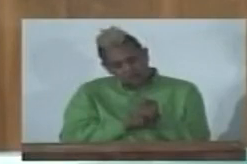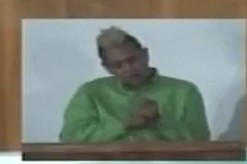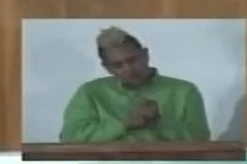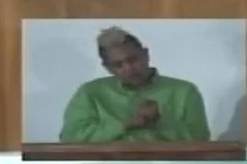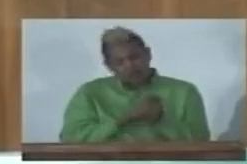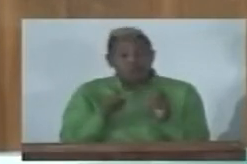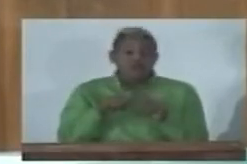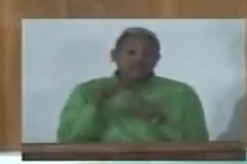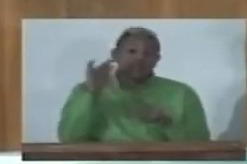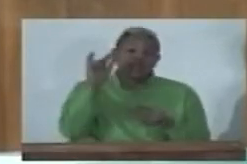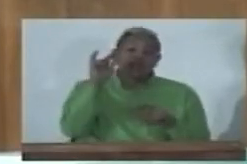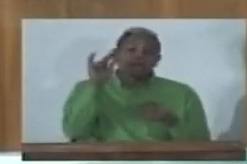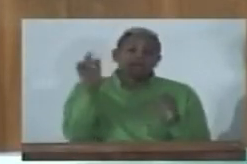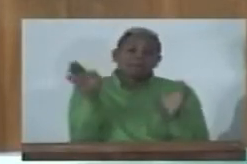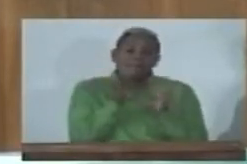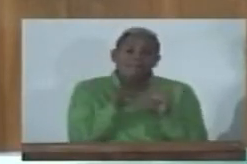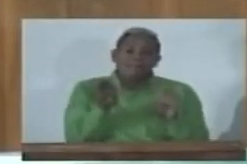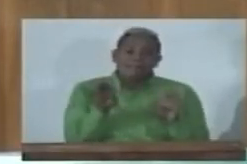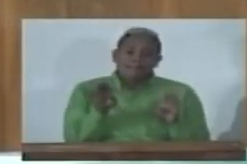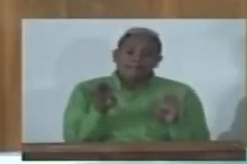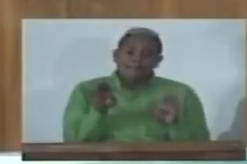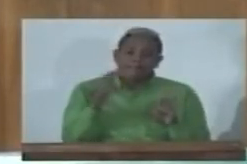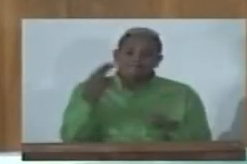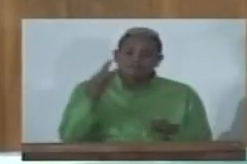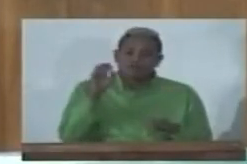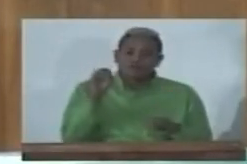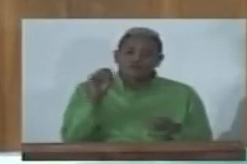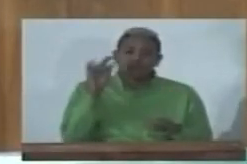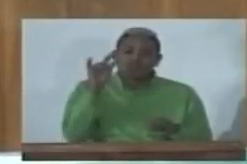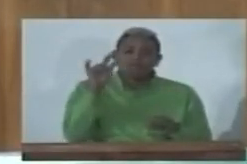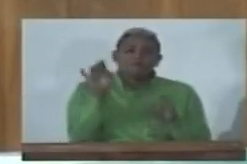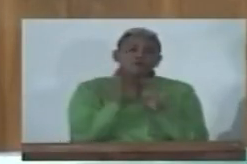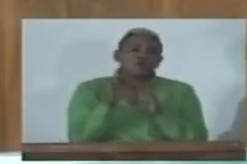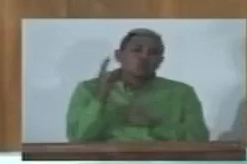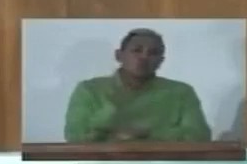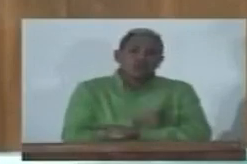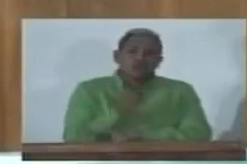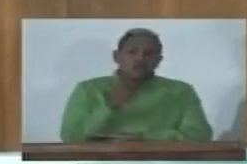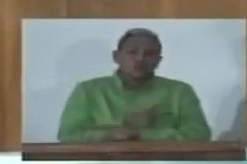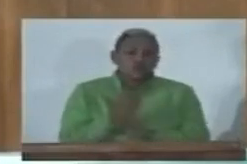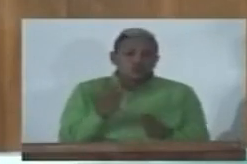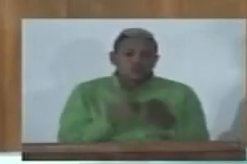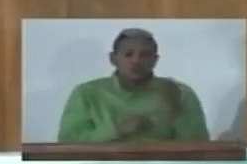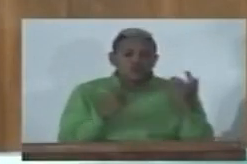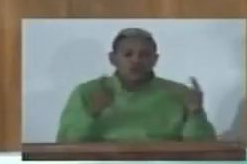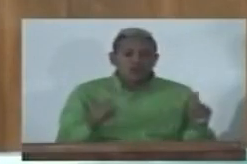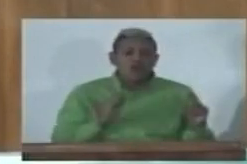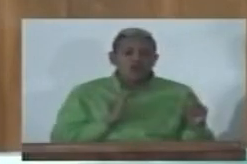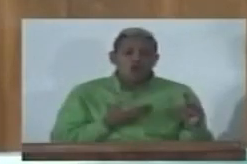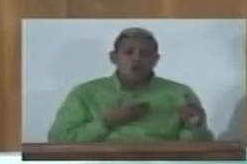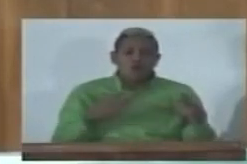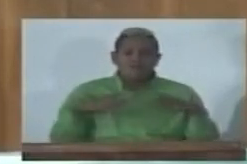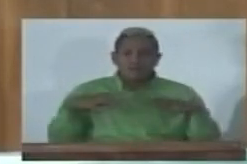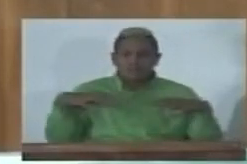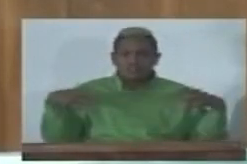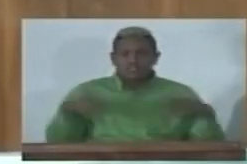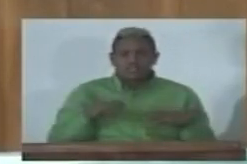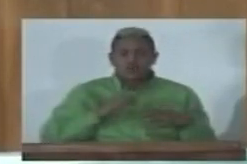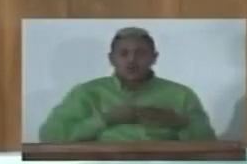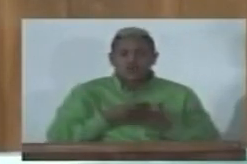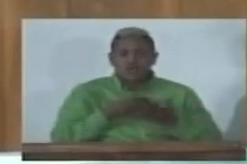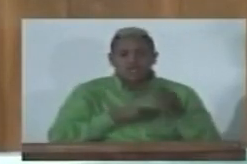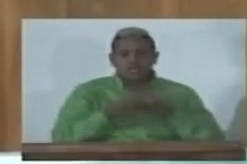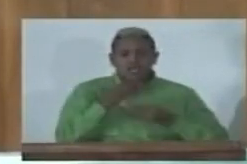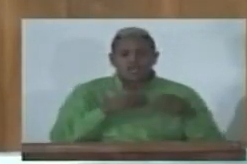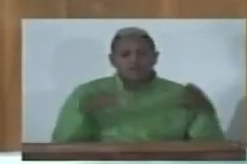the airport was closed off, I think it was Hugo, for a couple of days, a day or two, then what happens is that our tourism sector, our economic